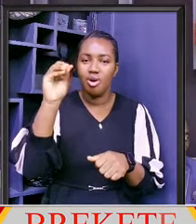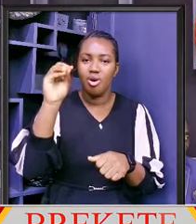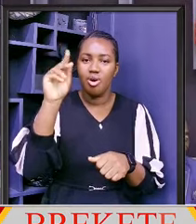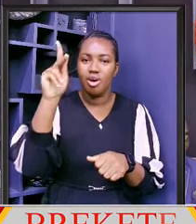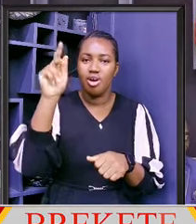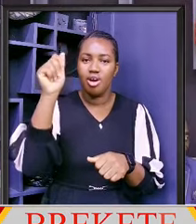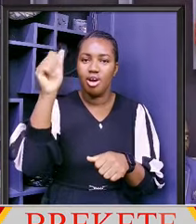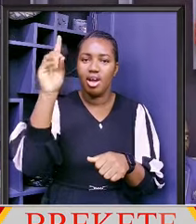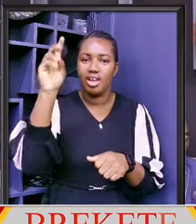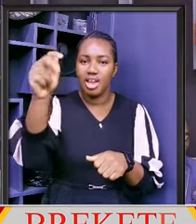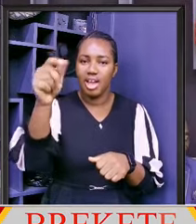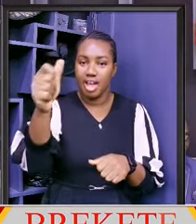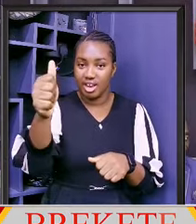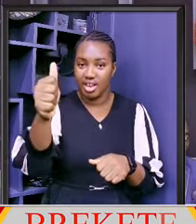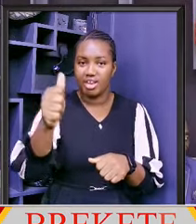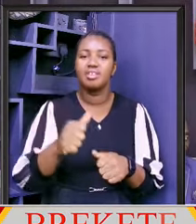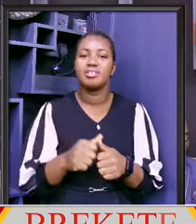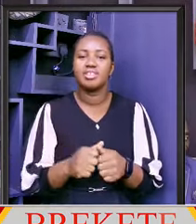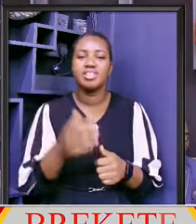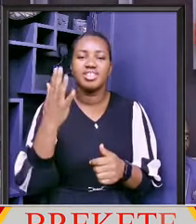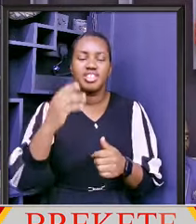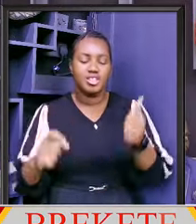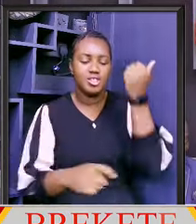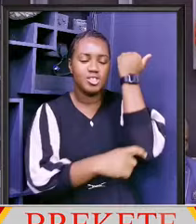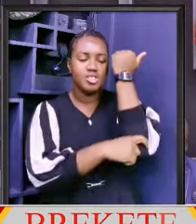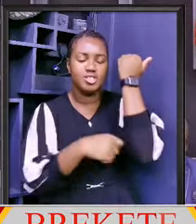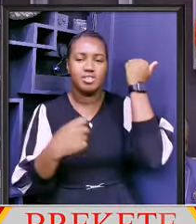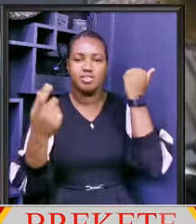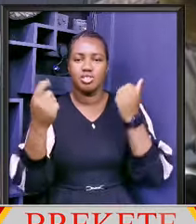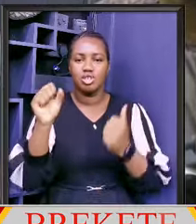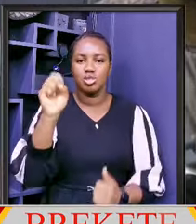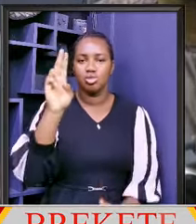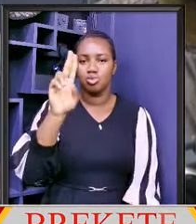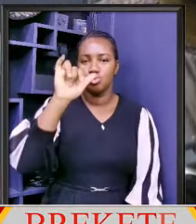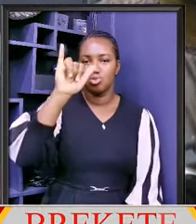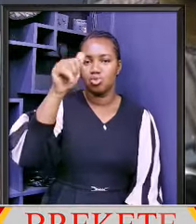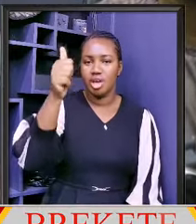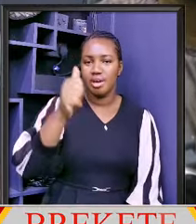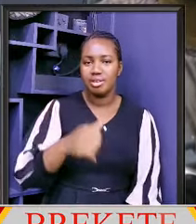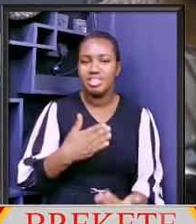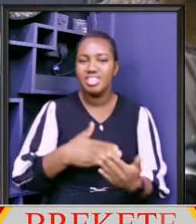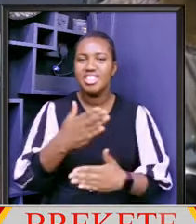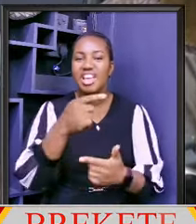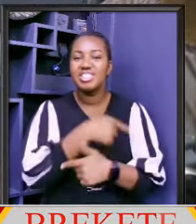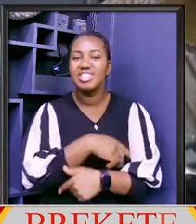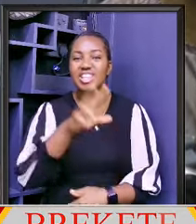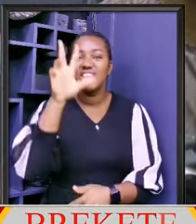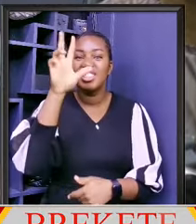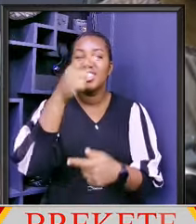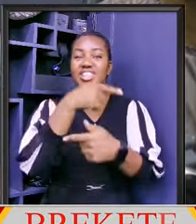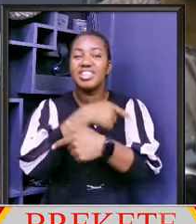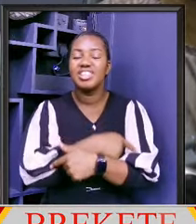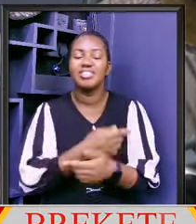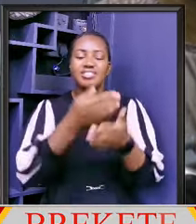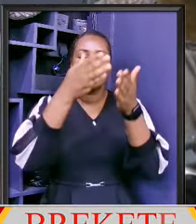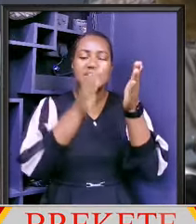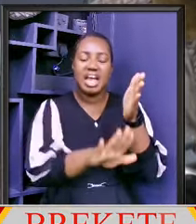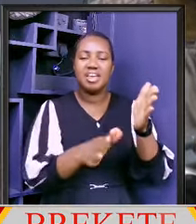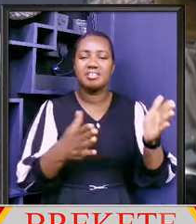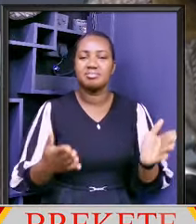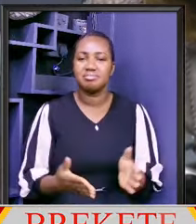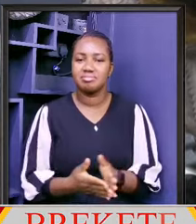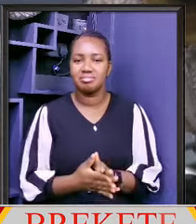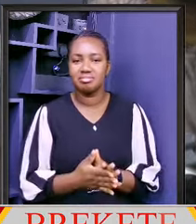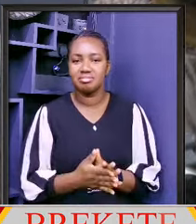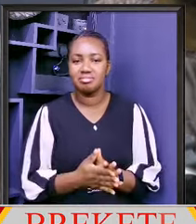Okada. They don't carry swear. The following day, three die. 2 day hospital.